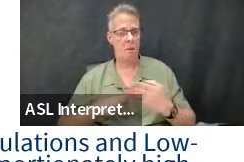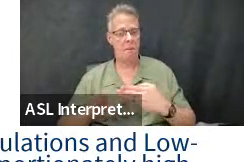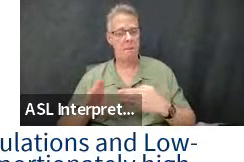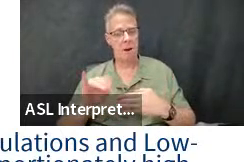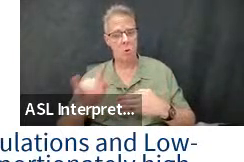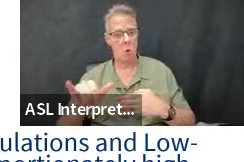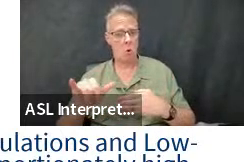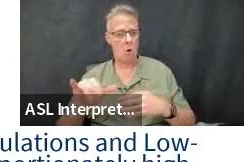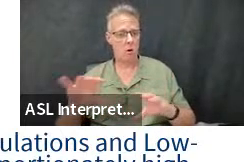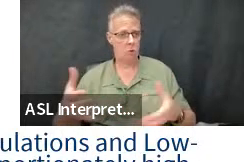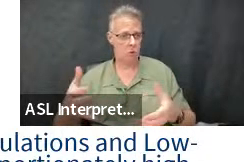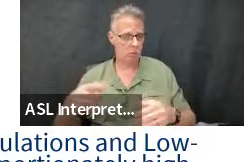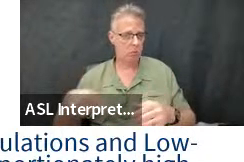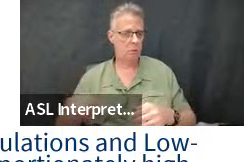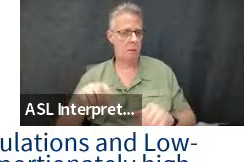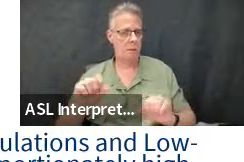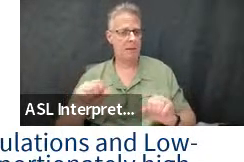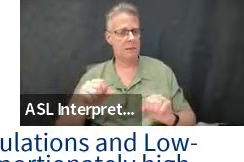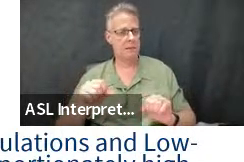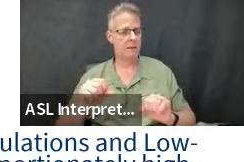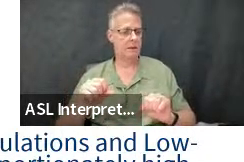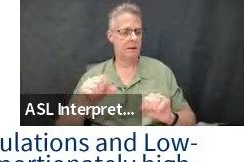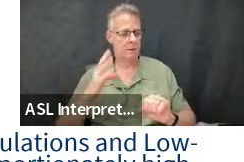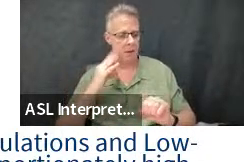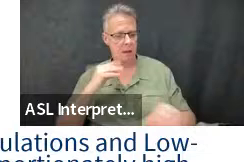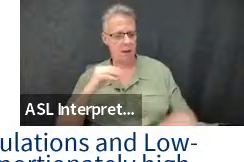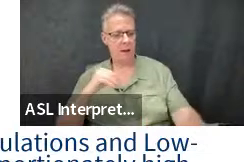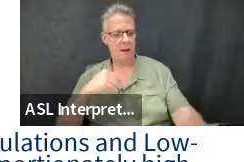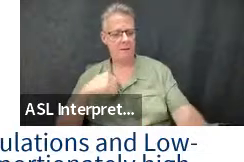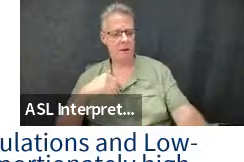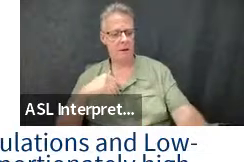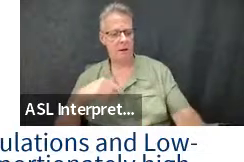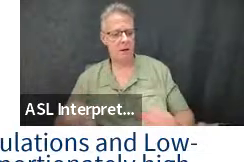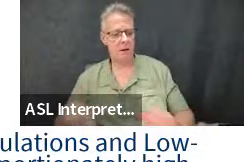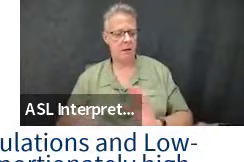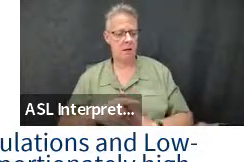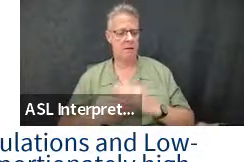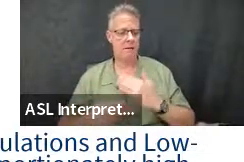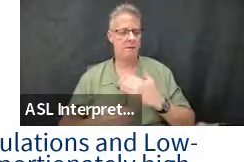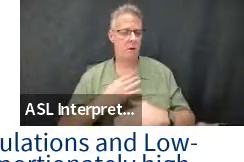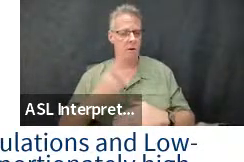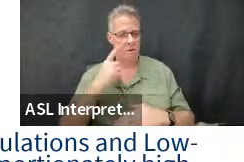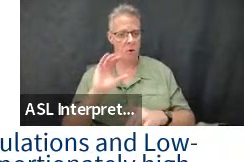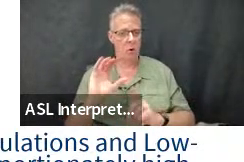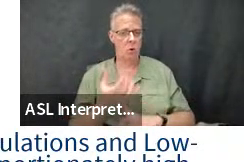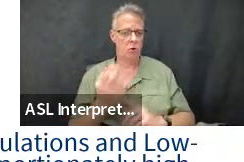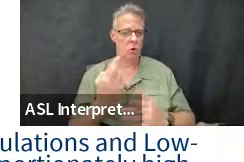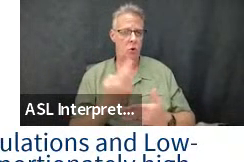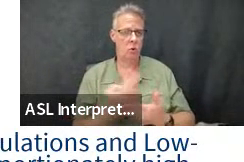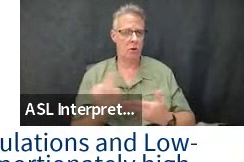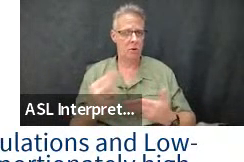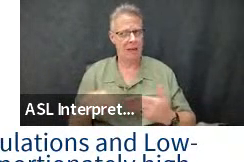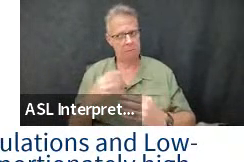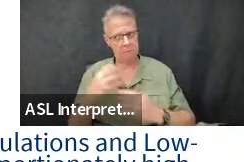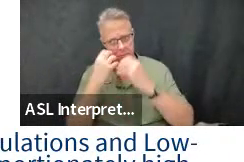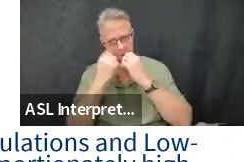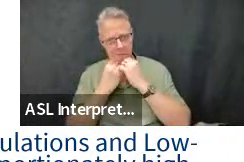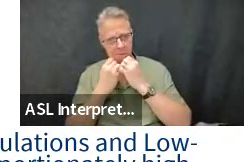populations may experience adverse effects to cultural resources that are important to them.